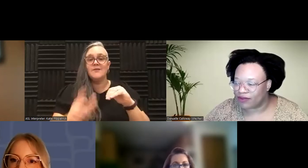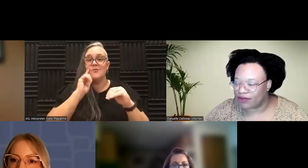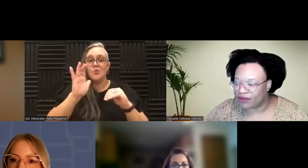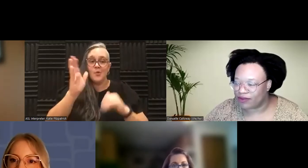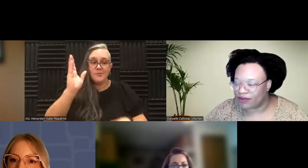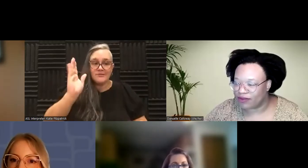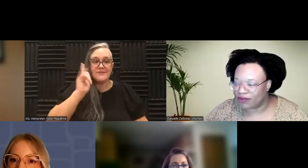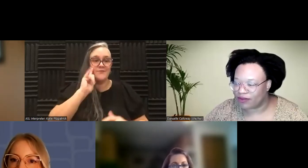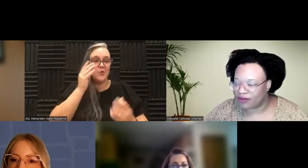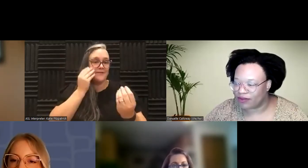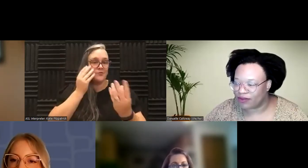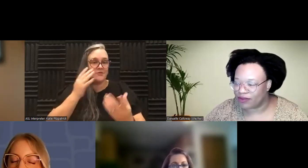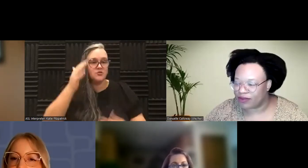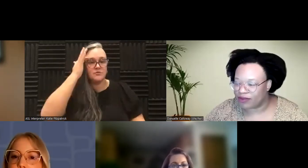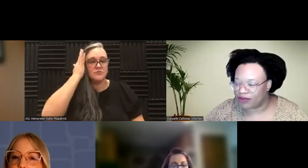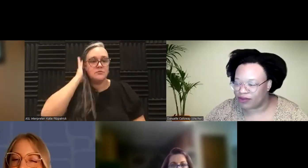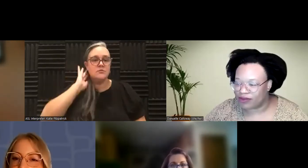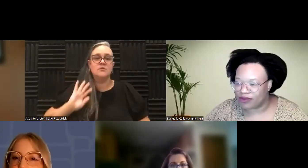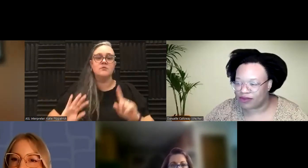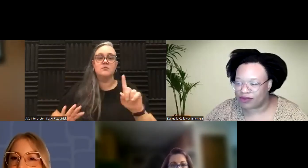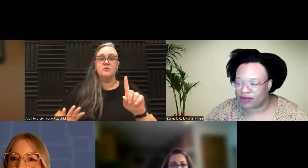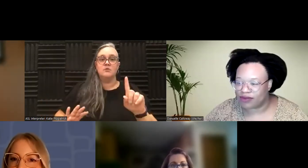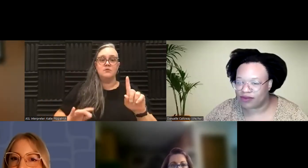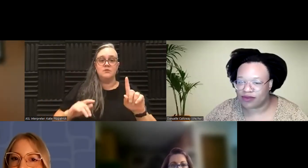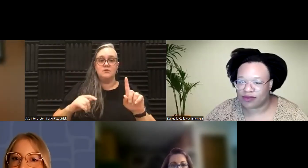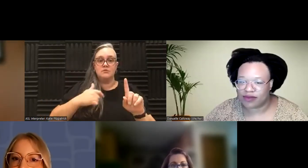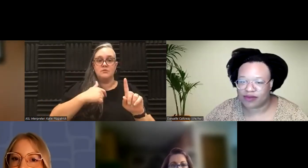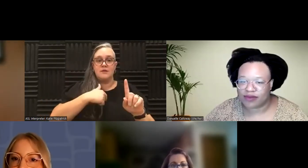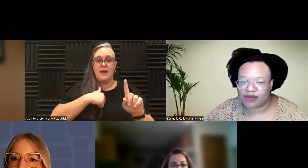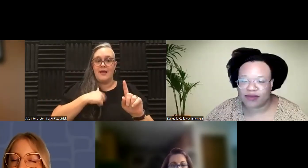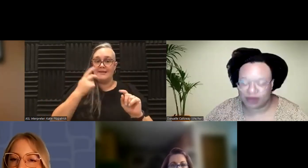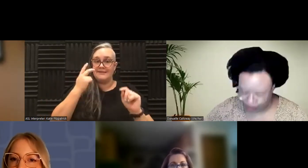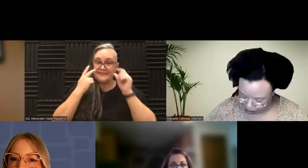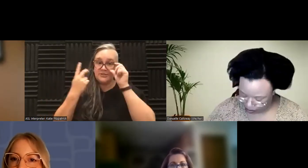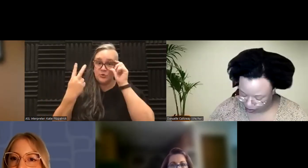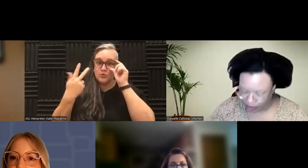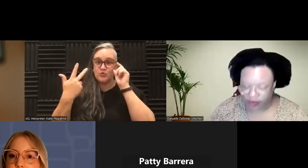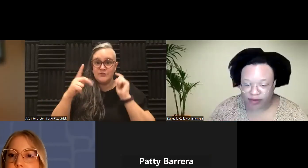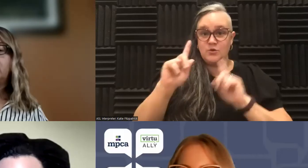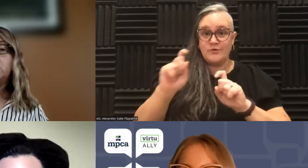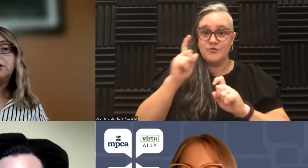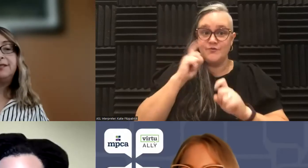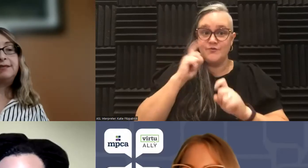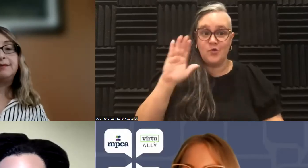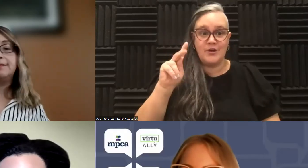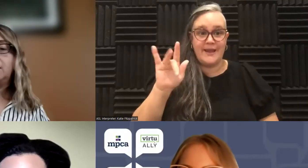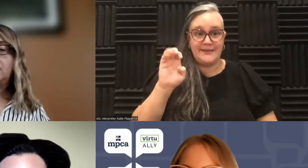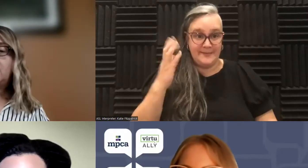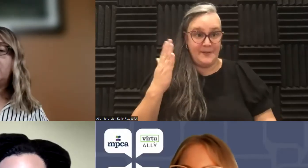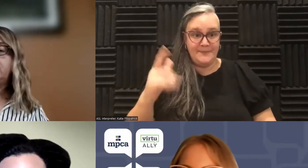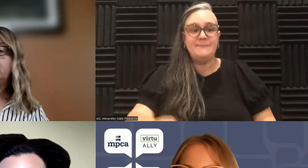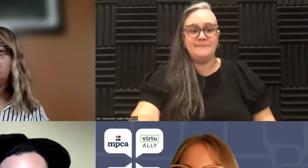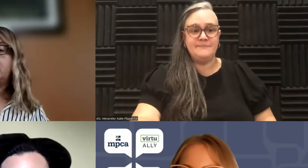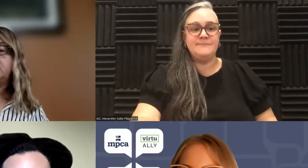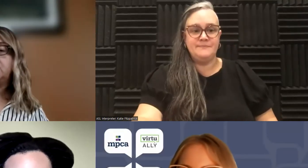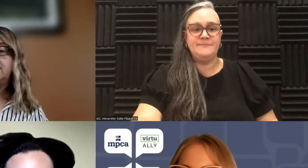information. I have 2 or 3 questions for Jackie, maybe. The first is,